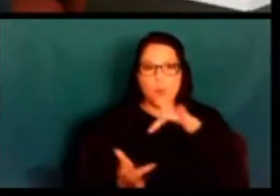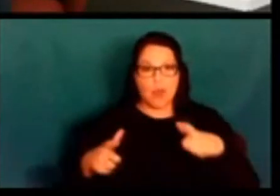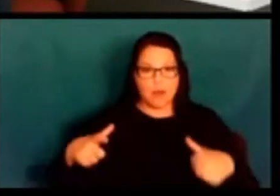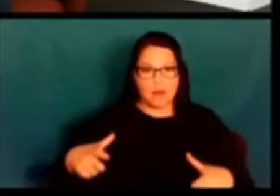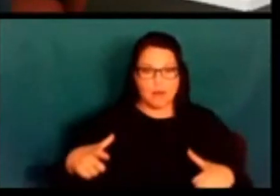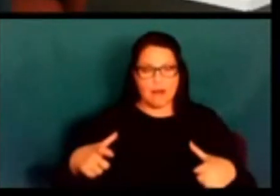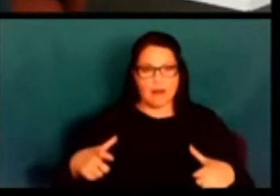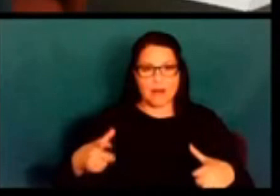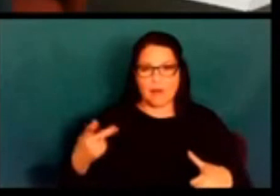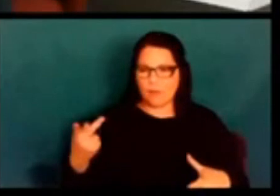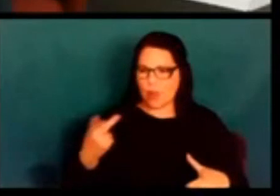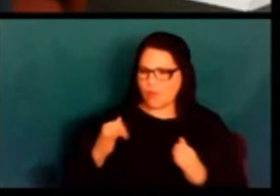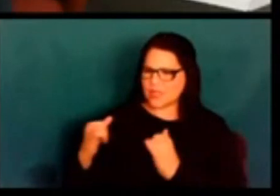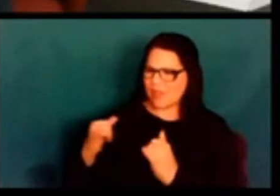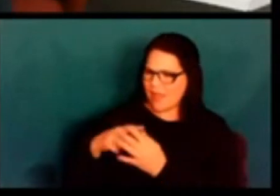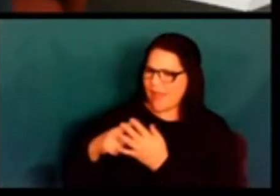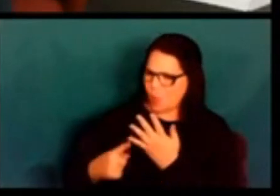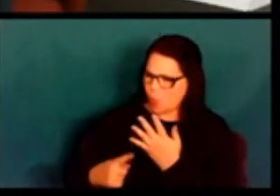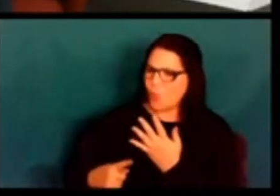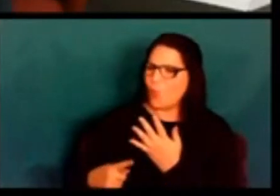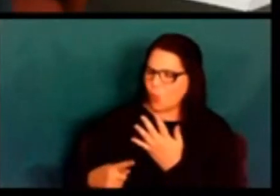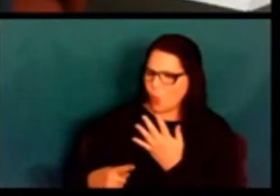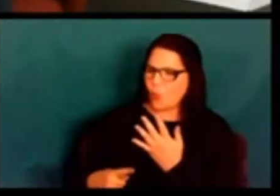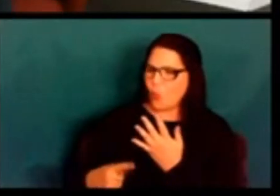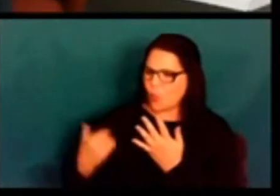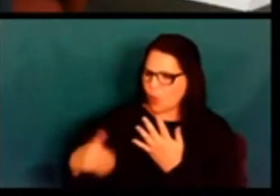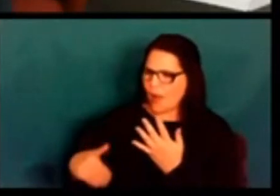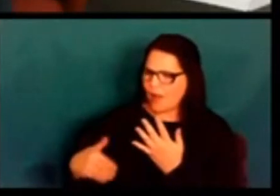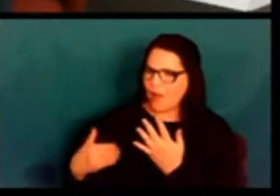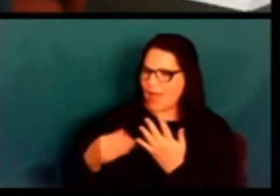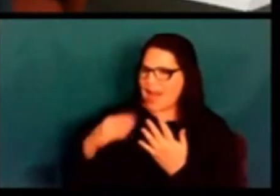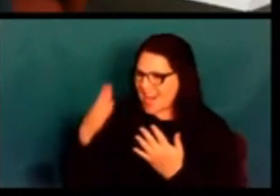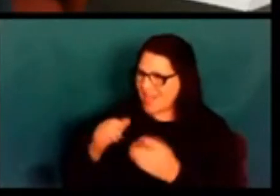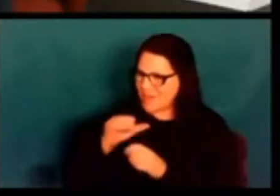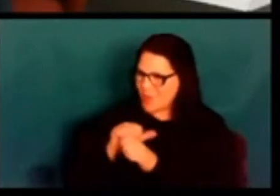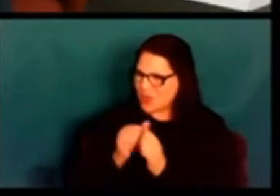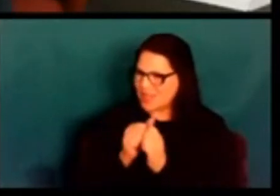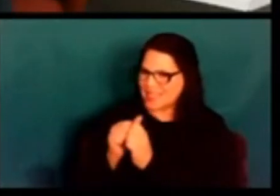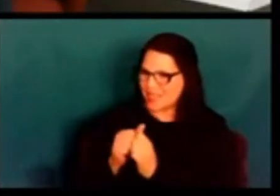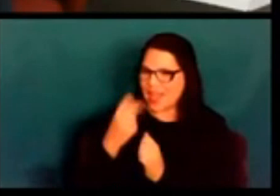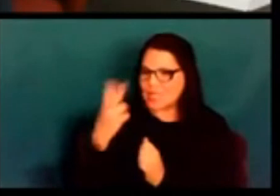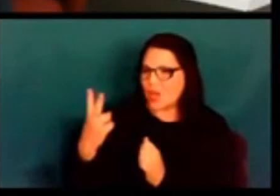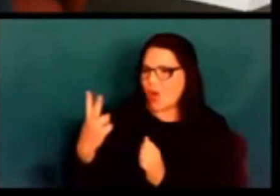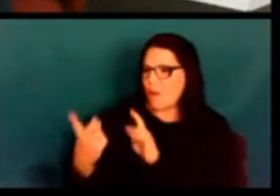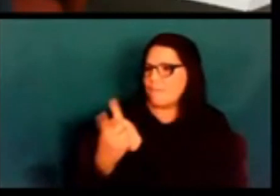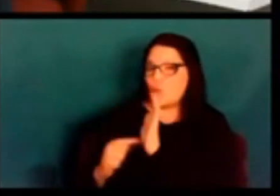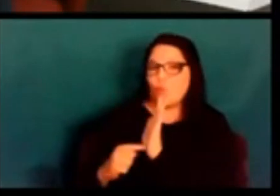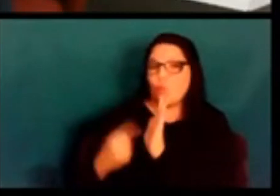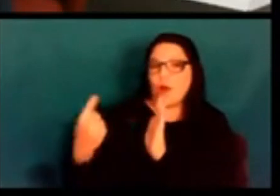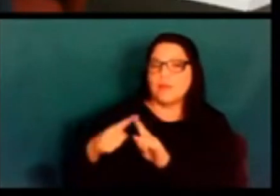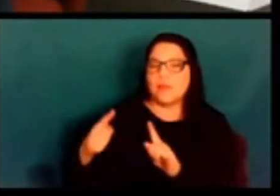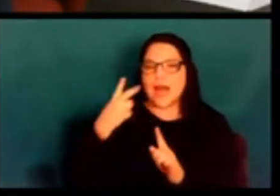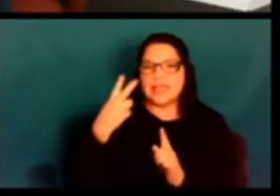were alike in a lot of ways than not to have actually worked together. I've seen them only one time, but when I go back and look at